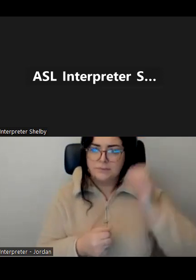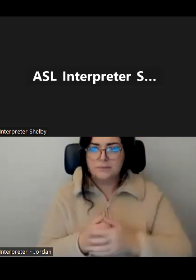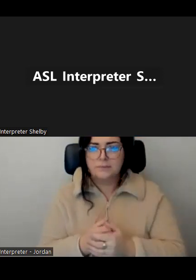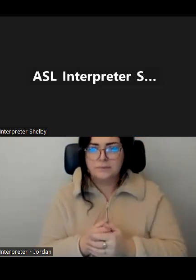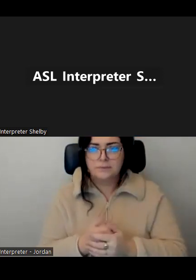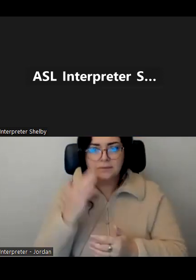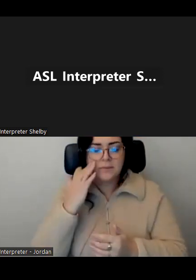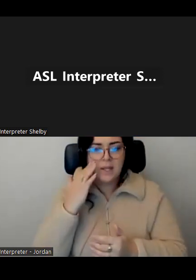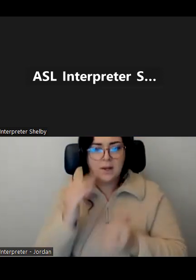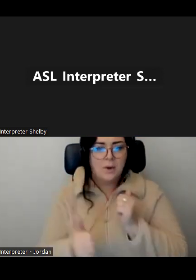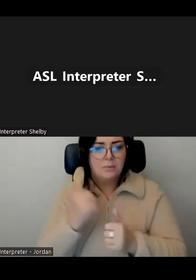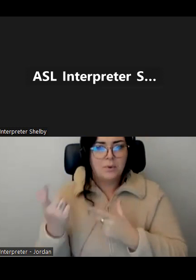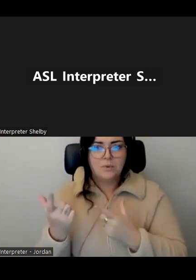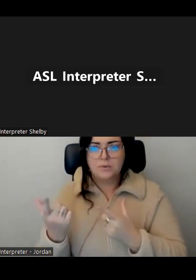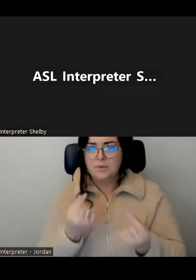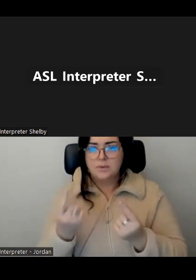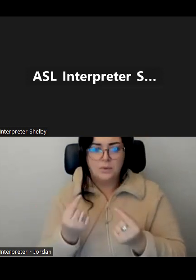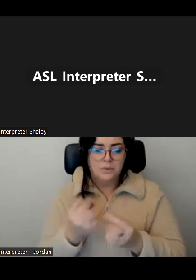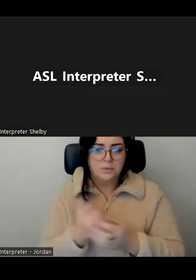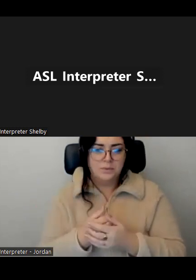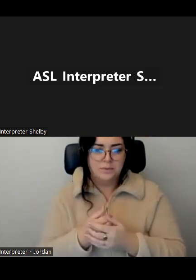need more, myself included.